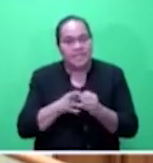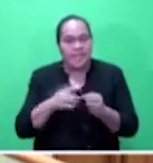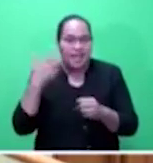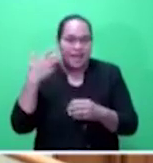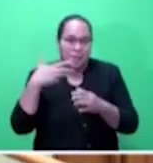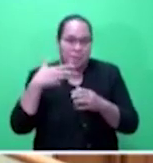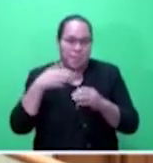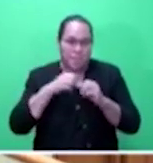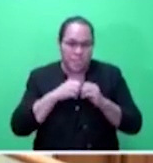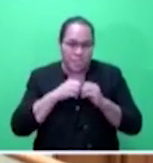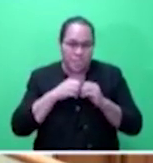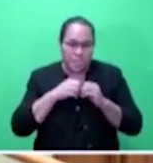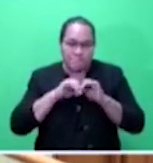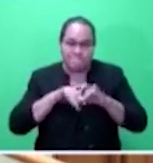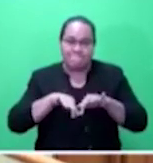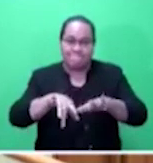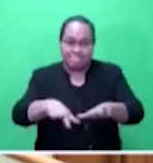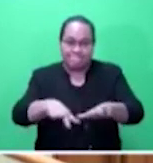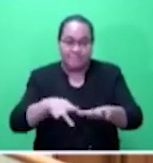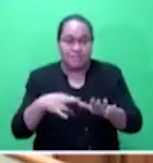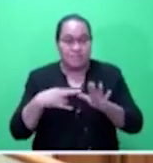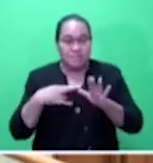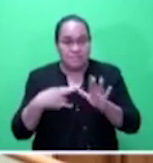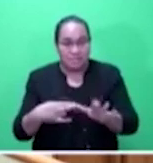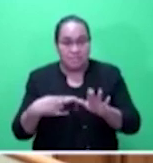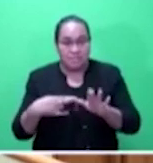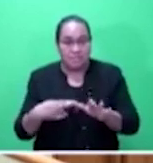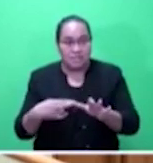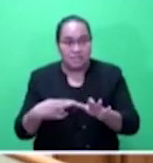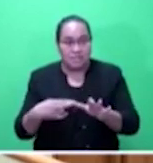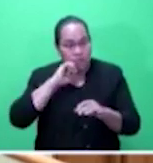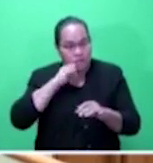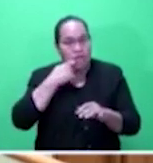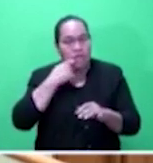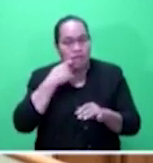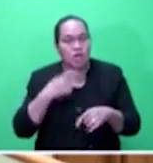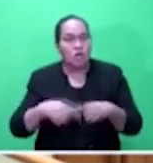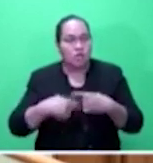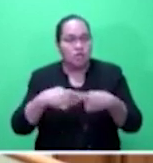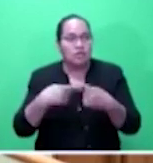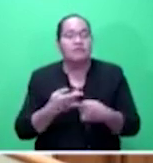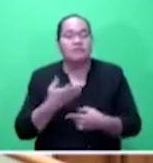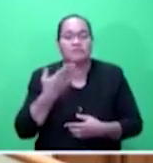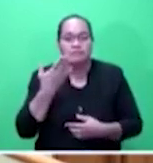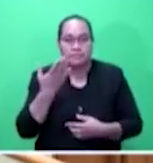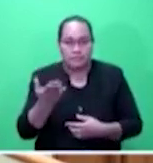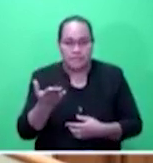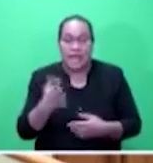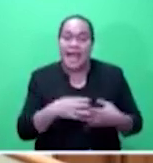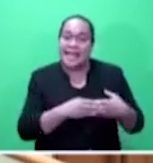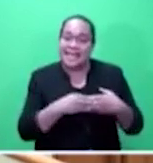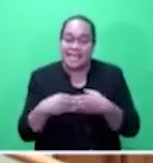address. We will continue with the response from the Honourable Leader of the